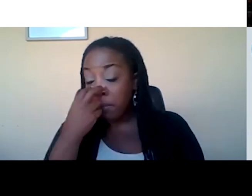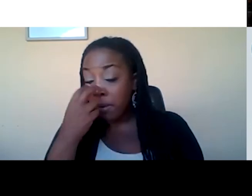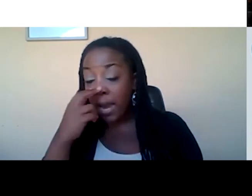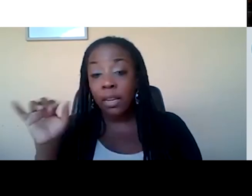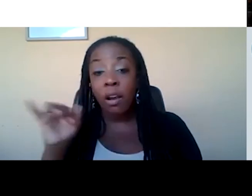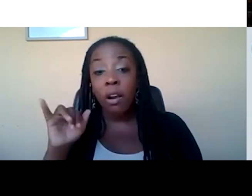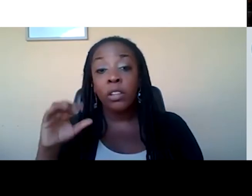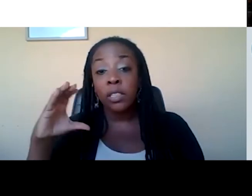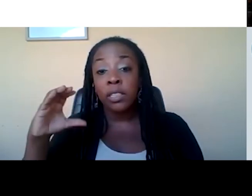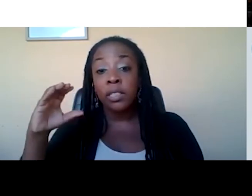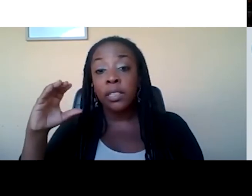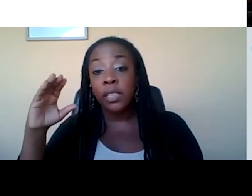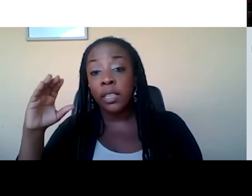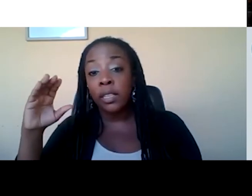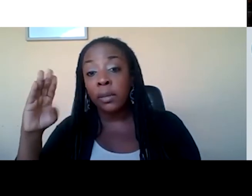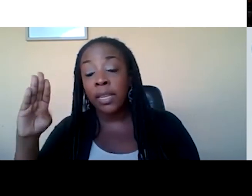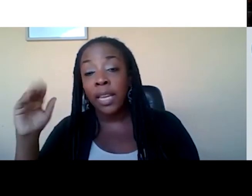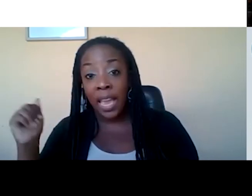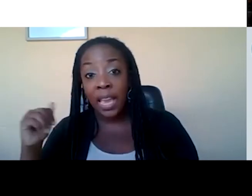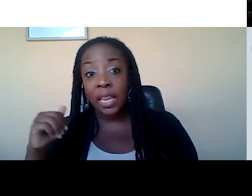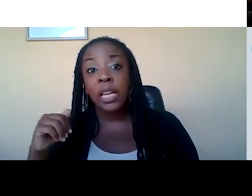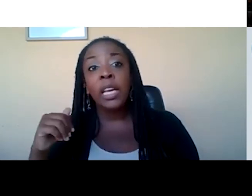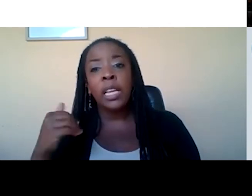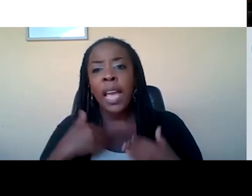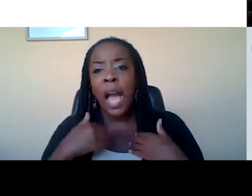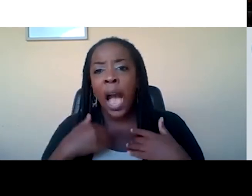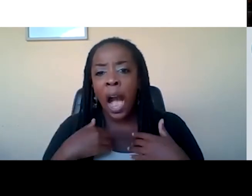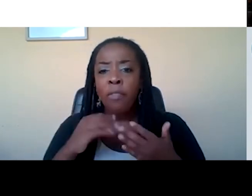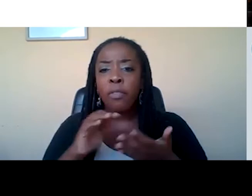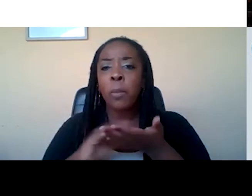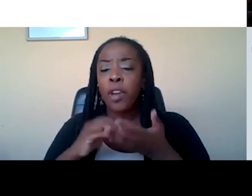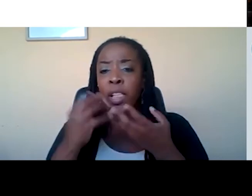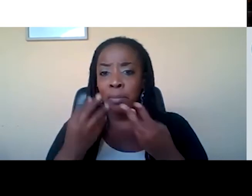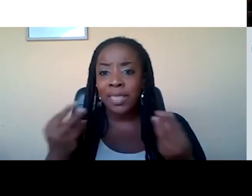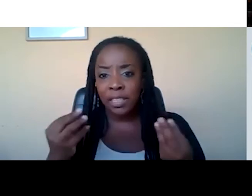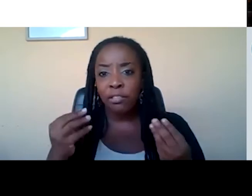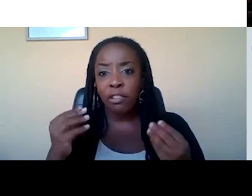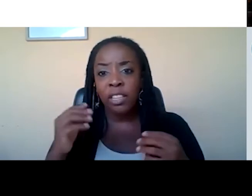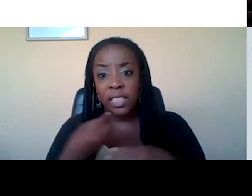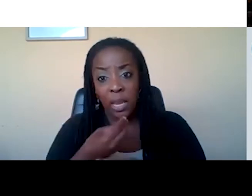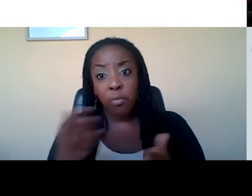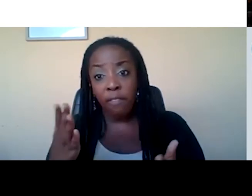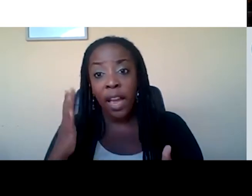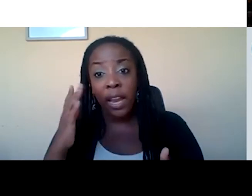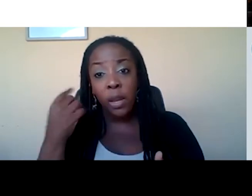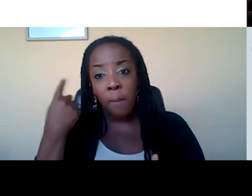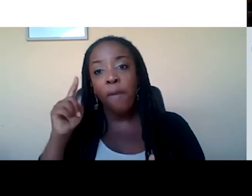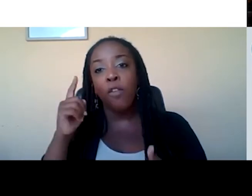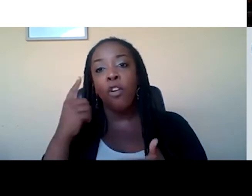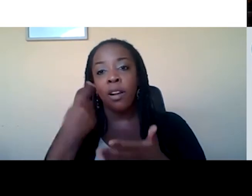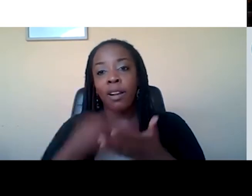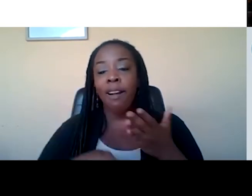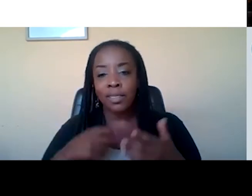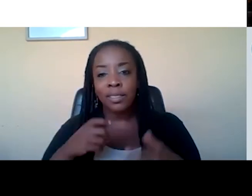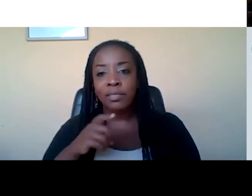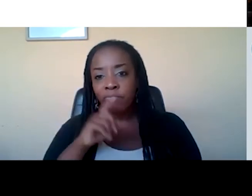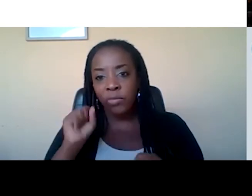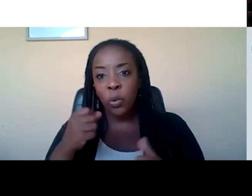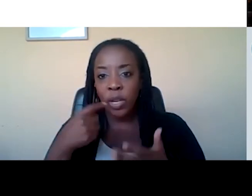creation of Braille materials at a cost. So I'm sure that persons can check those